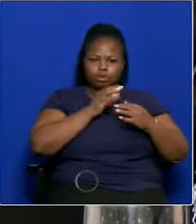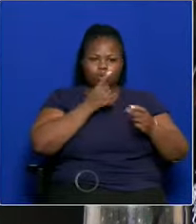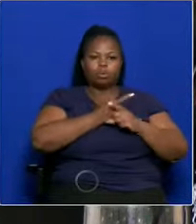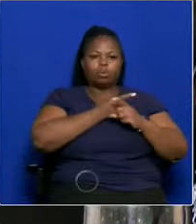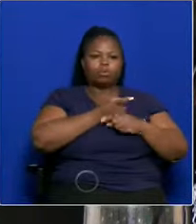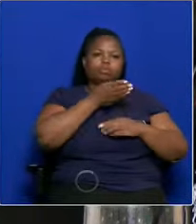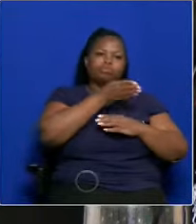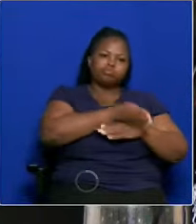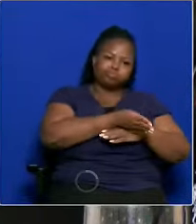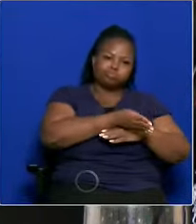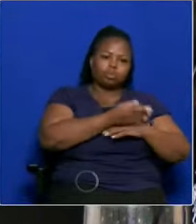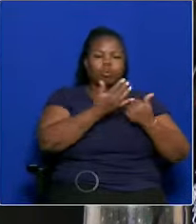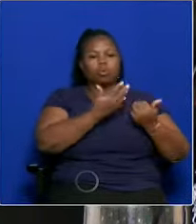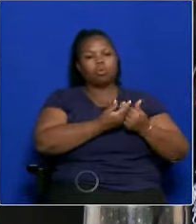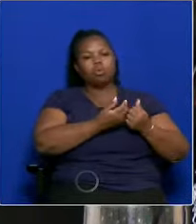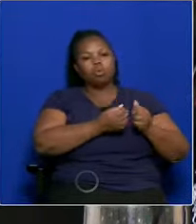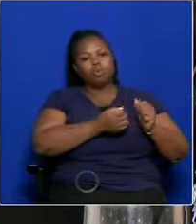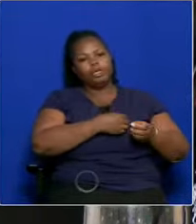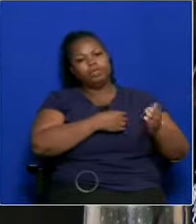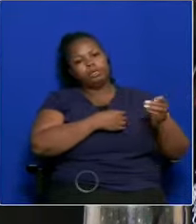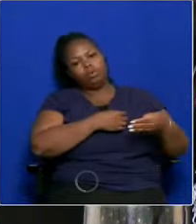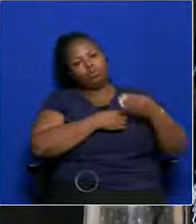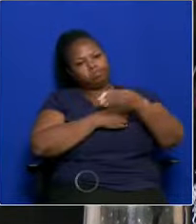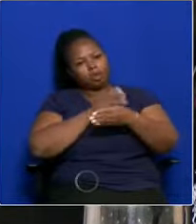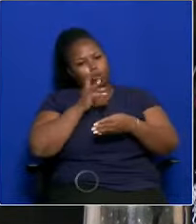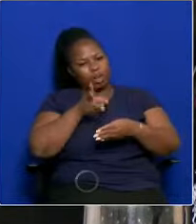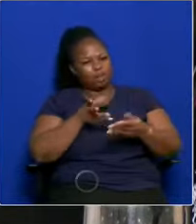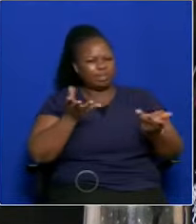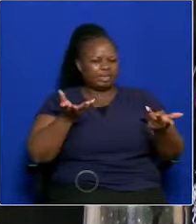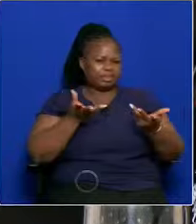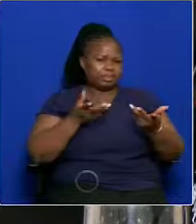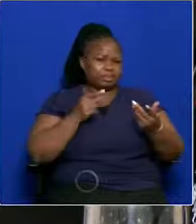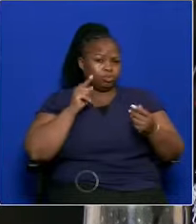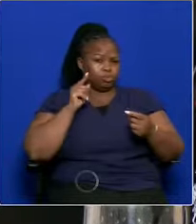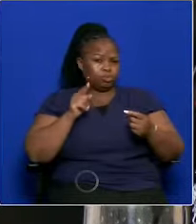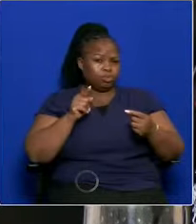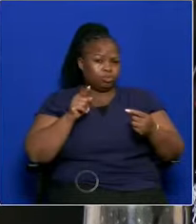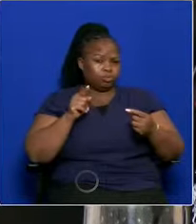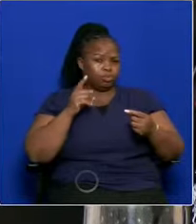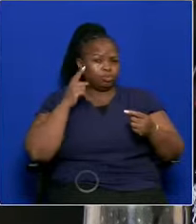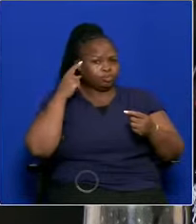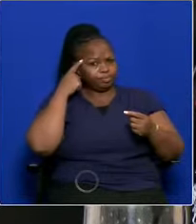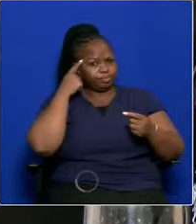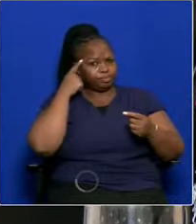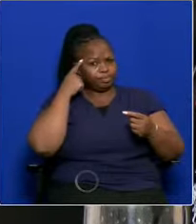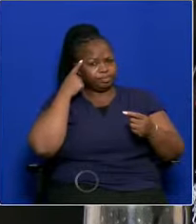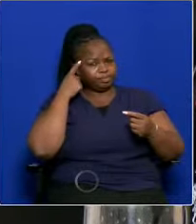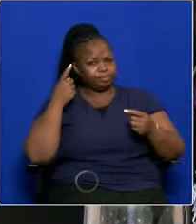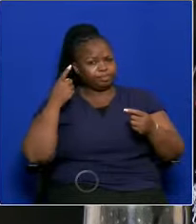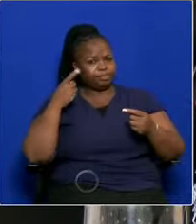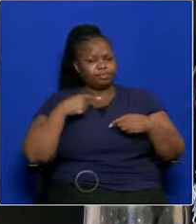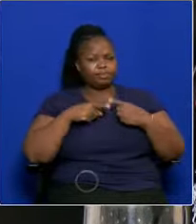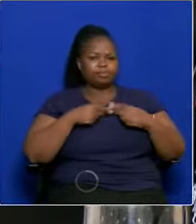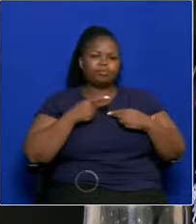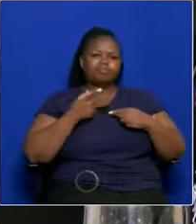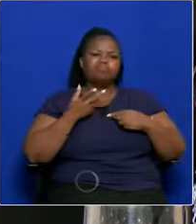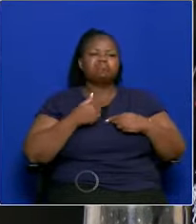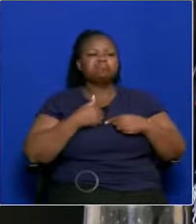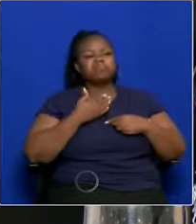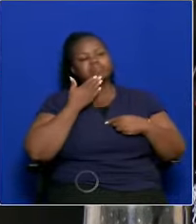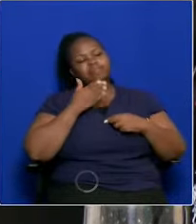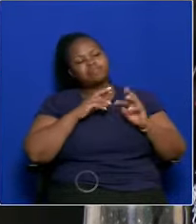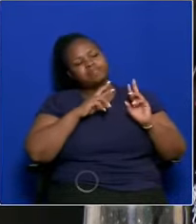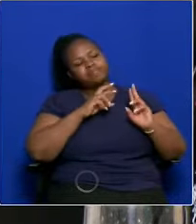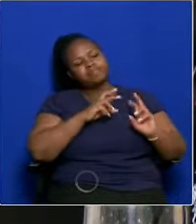you. Did you think about looking into who he was for your